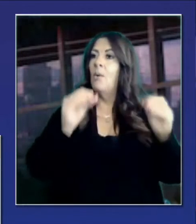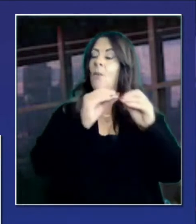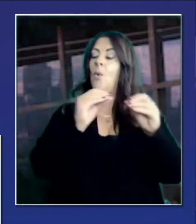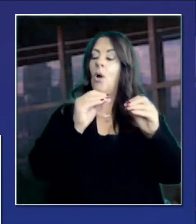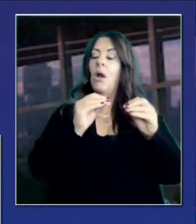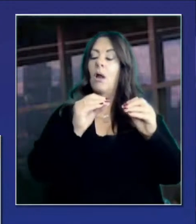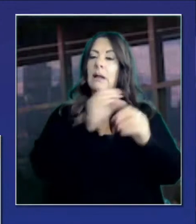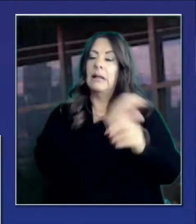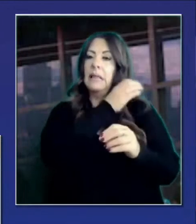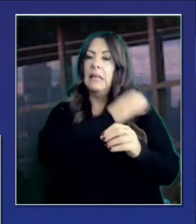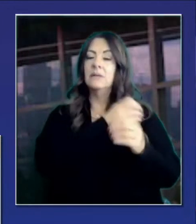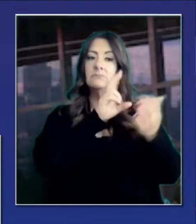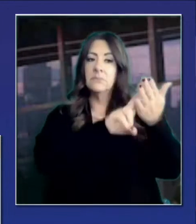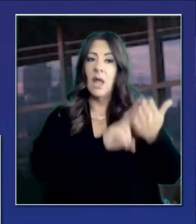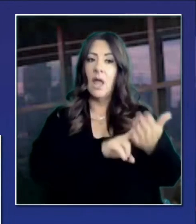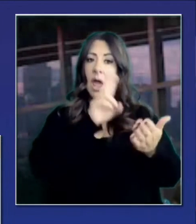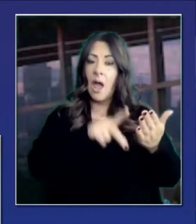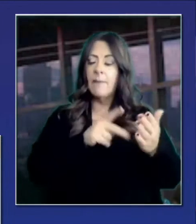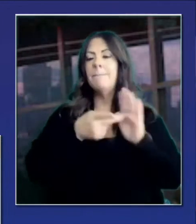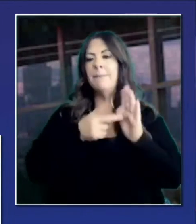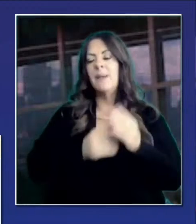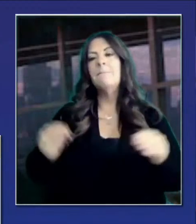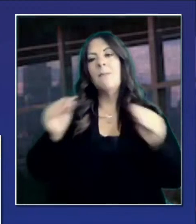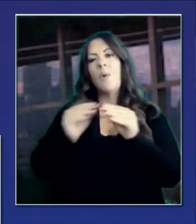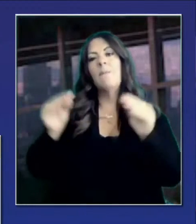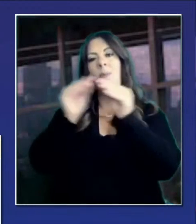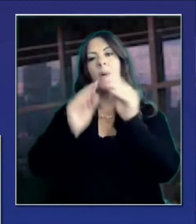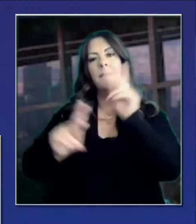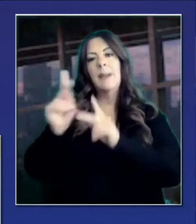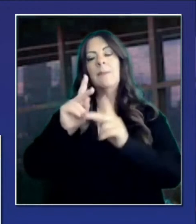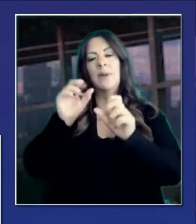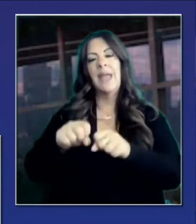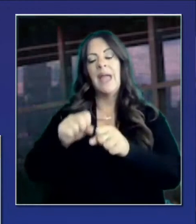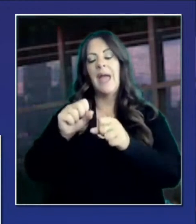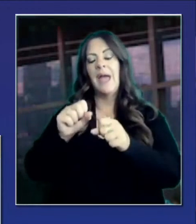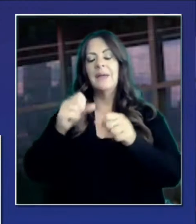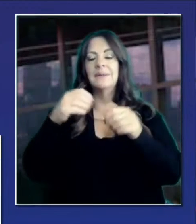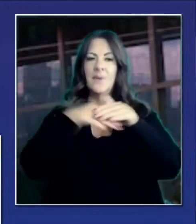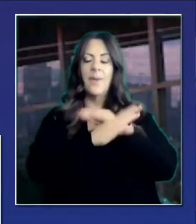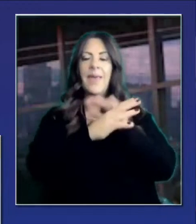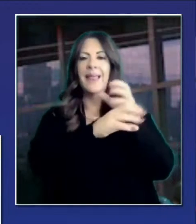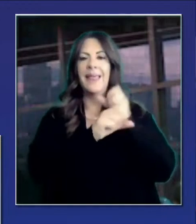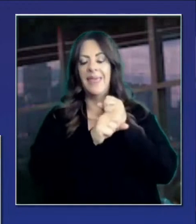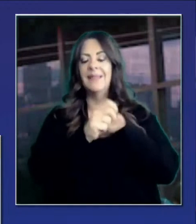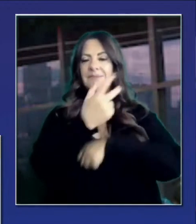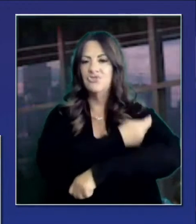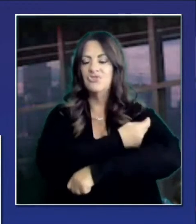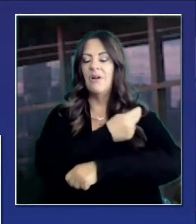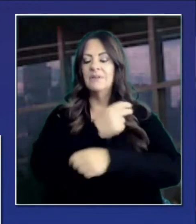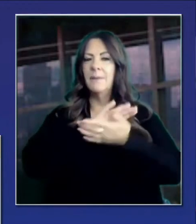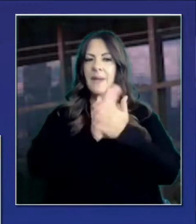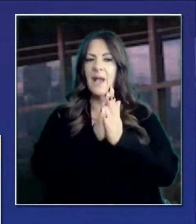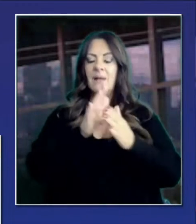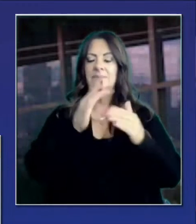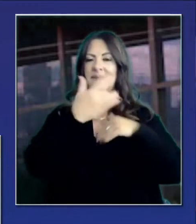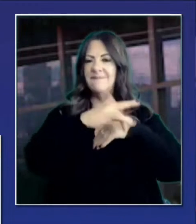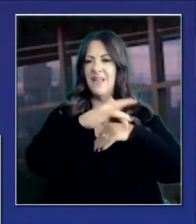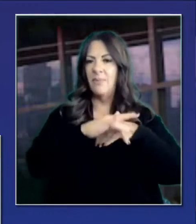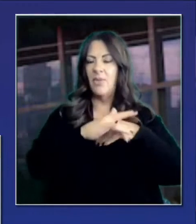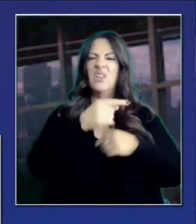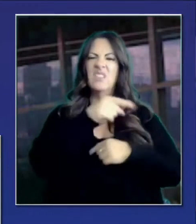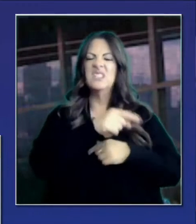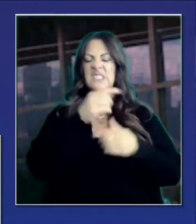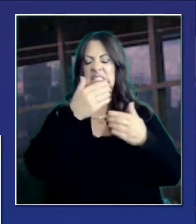opportunities avail themselves, more and more capacity is made available, at least on this platform, versus other mechanisms and